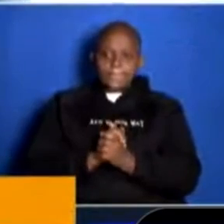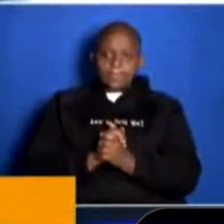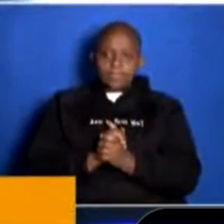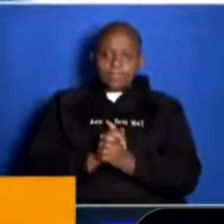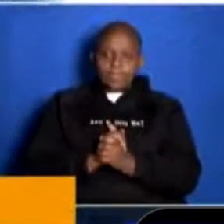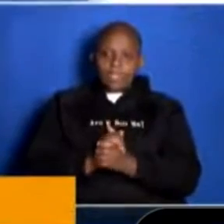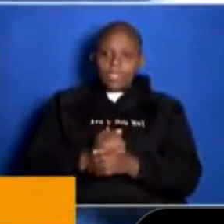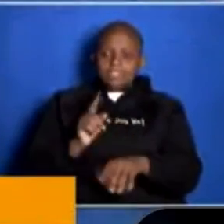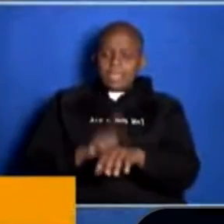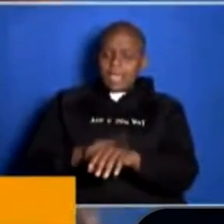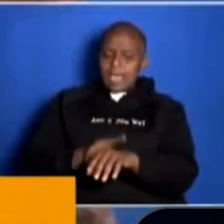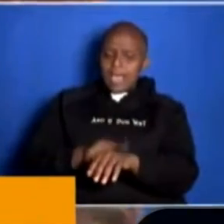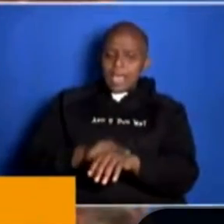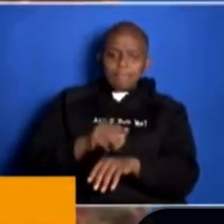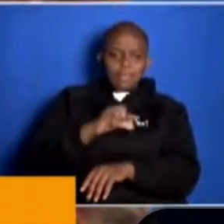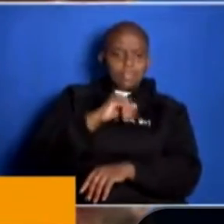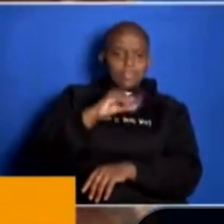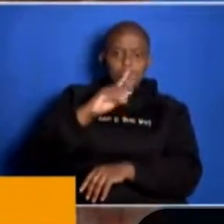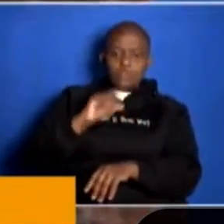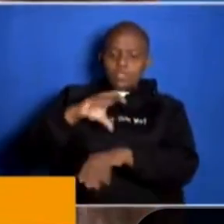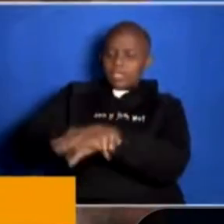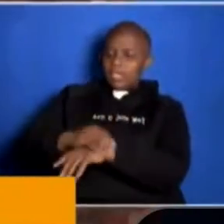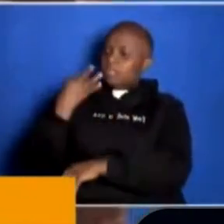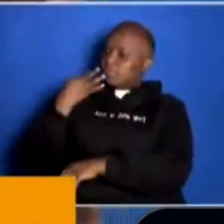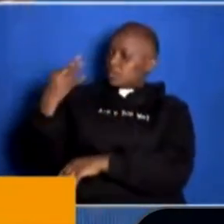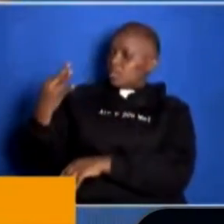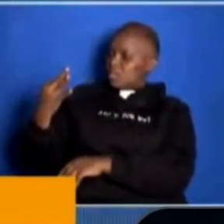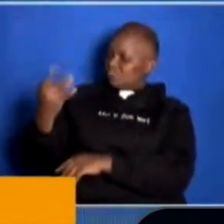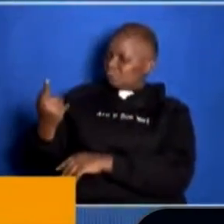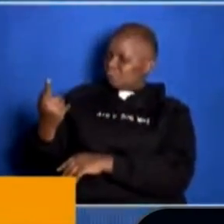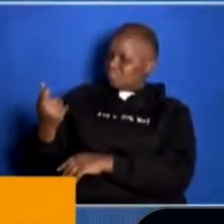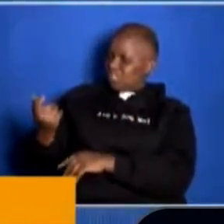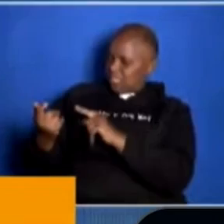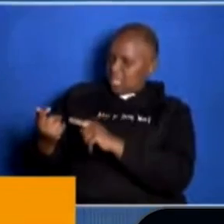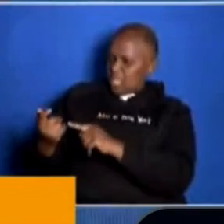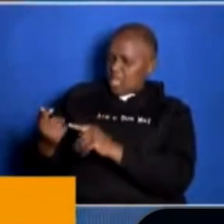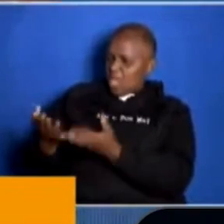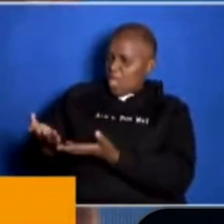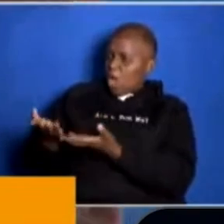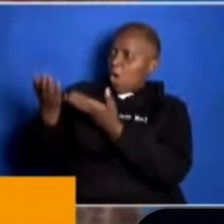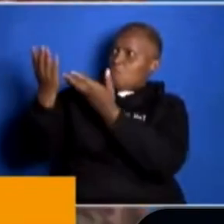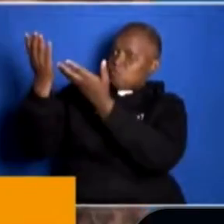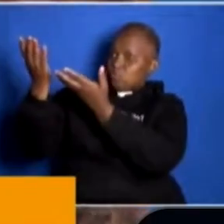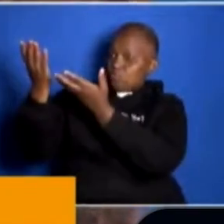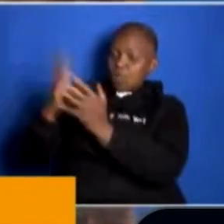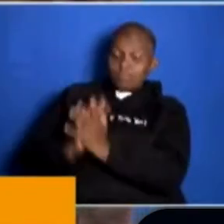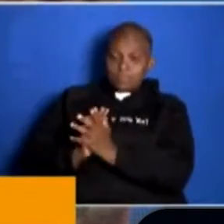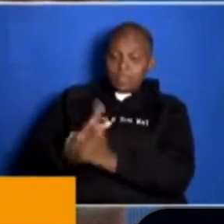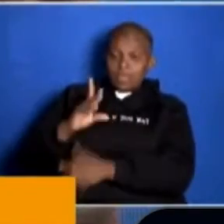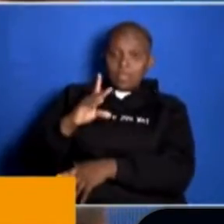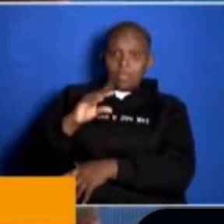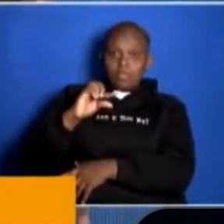brought the 300, that's what was his offering. It was Gideon